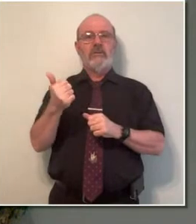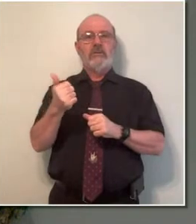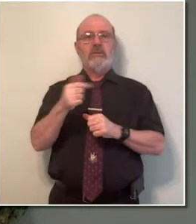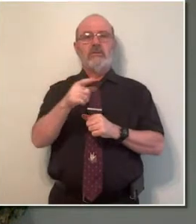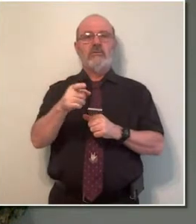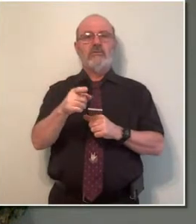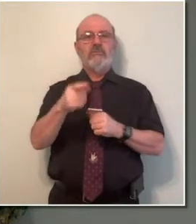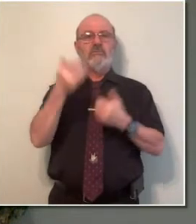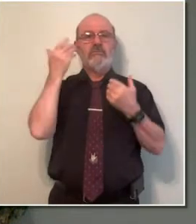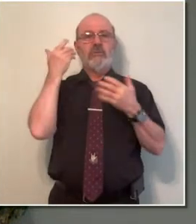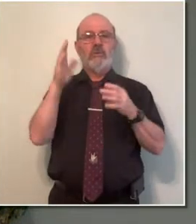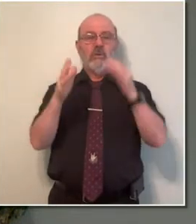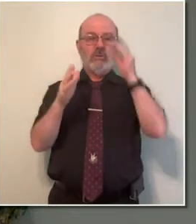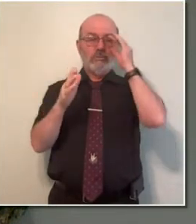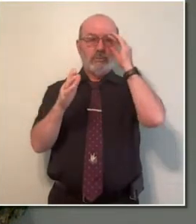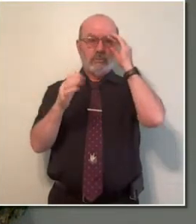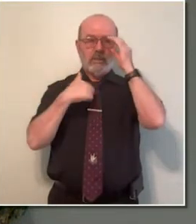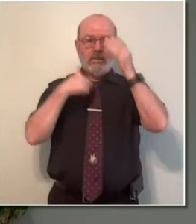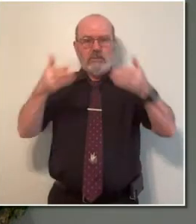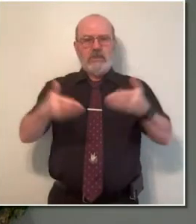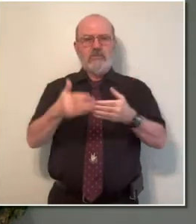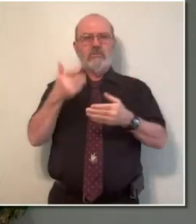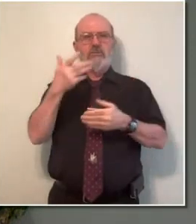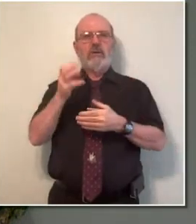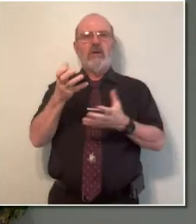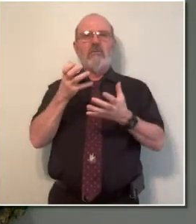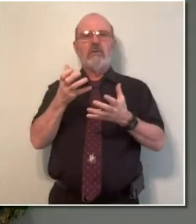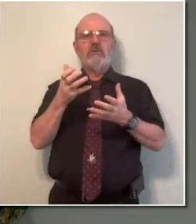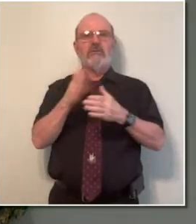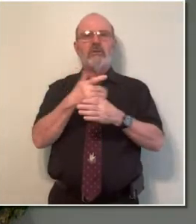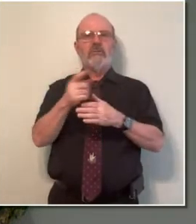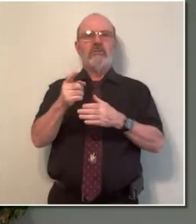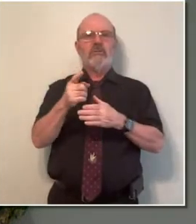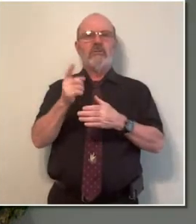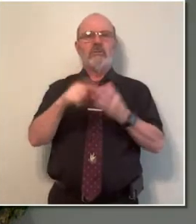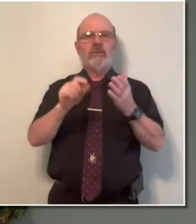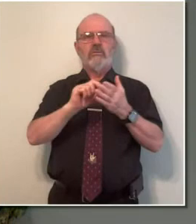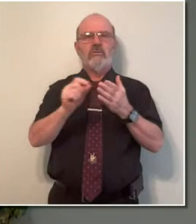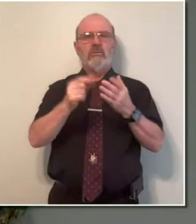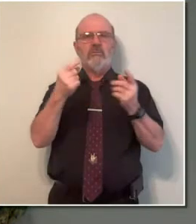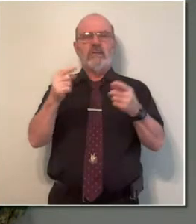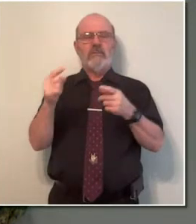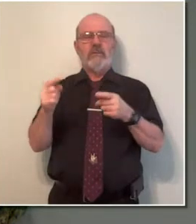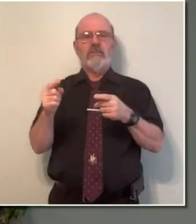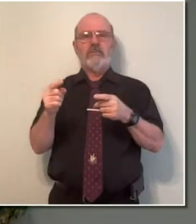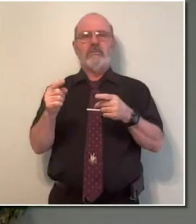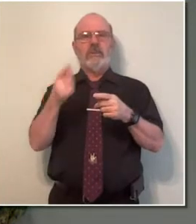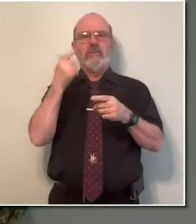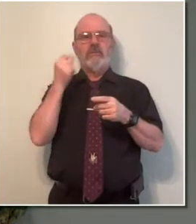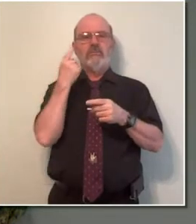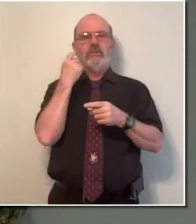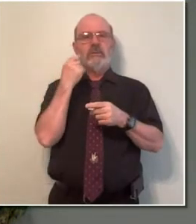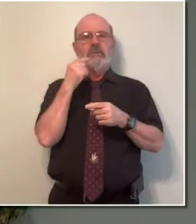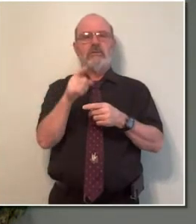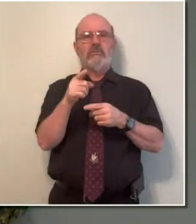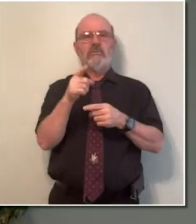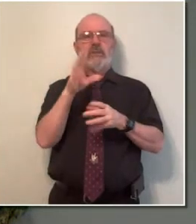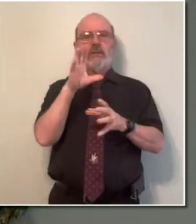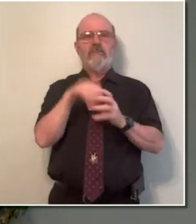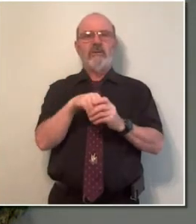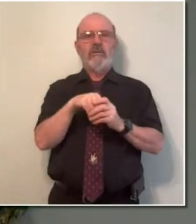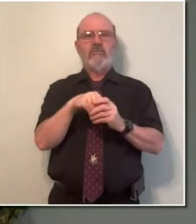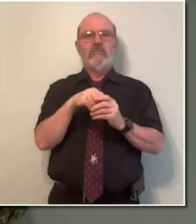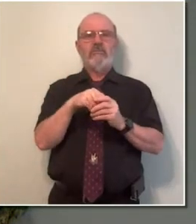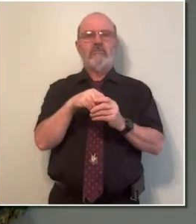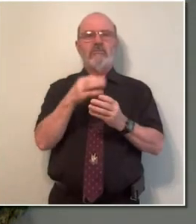know that I will introduce you to. I wanted to share with you what he wrote and what's going on, because recently you were involved in financially, and